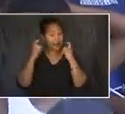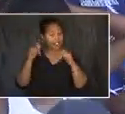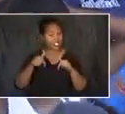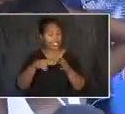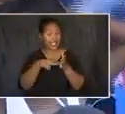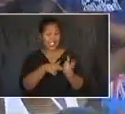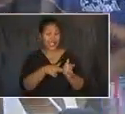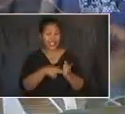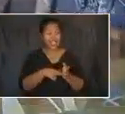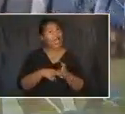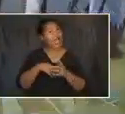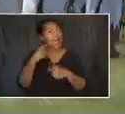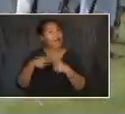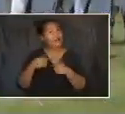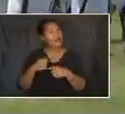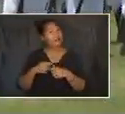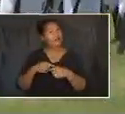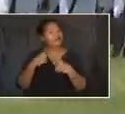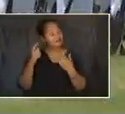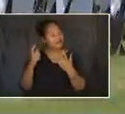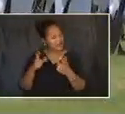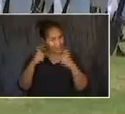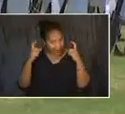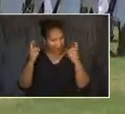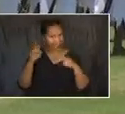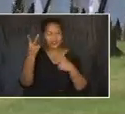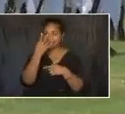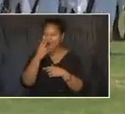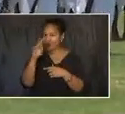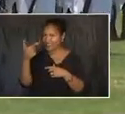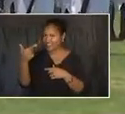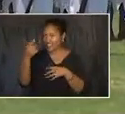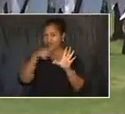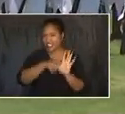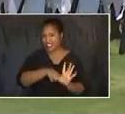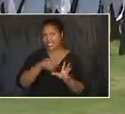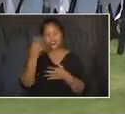membalata na kena marotaki ni ka besingo buluga bitu ni embaki ni tungalala.